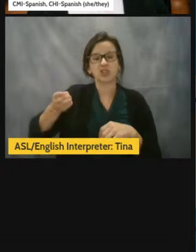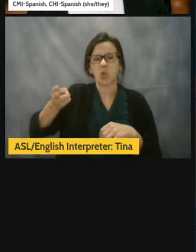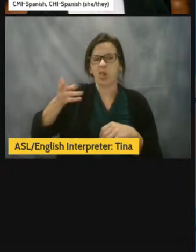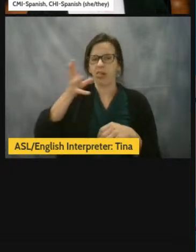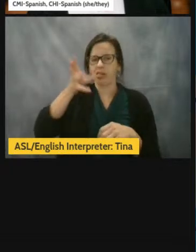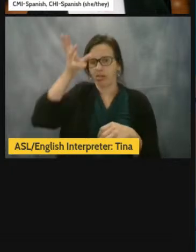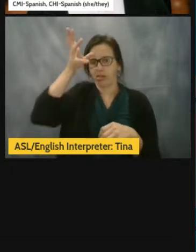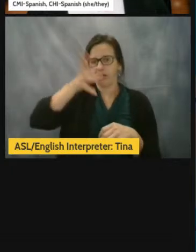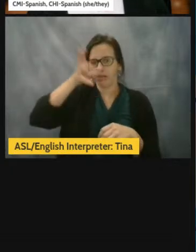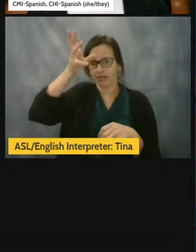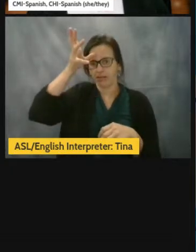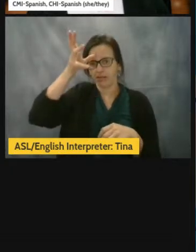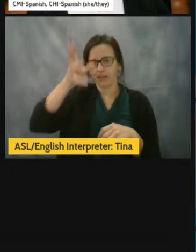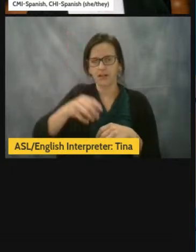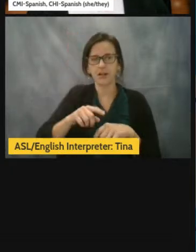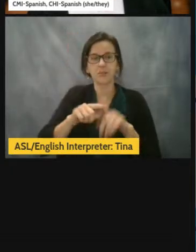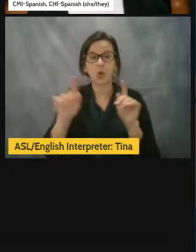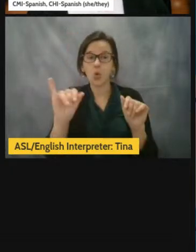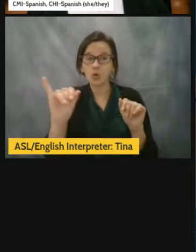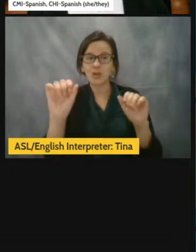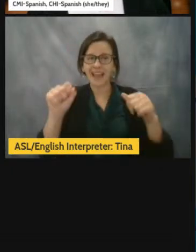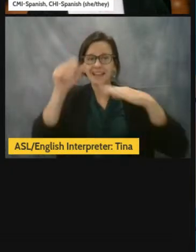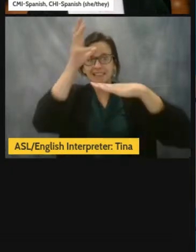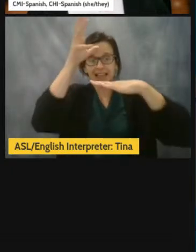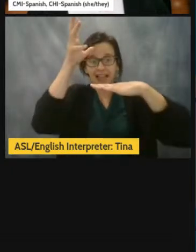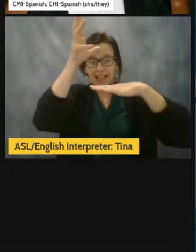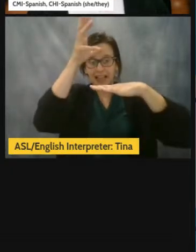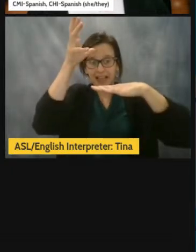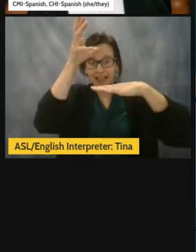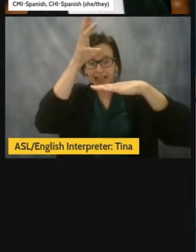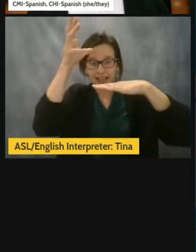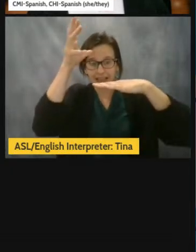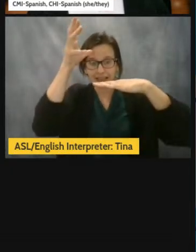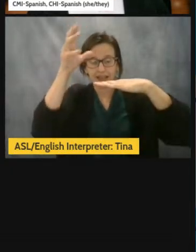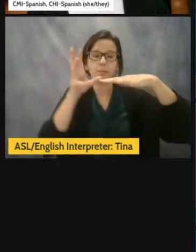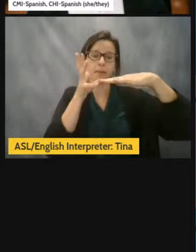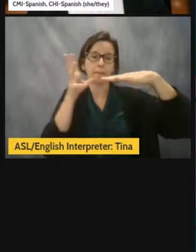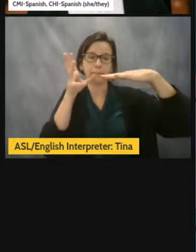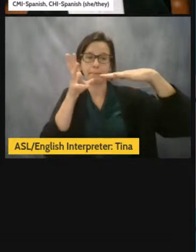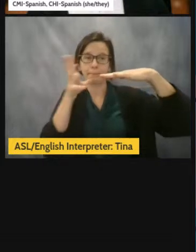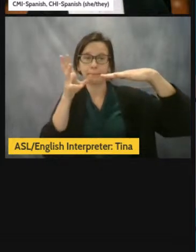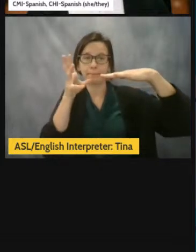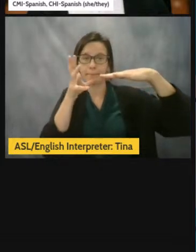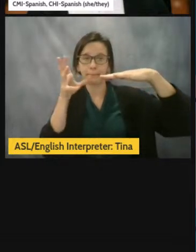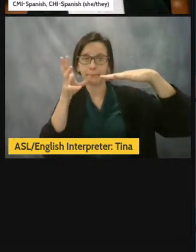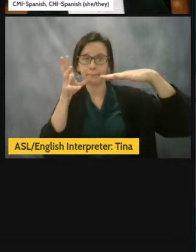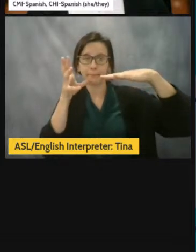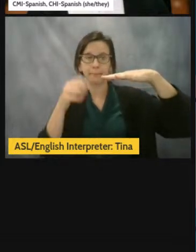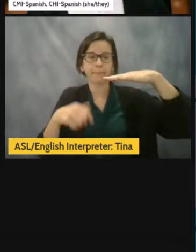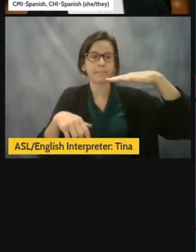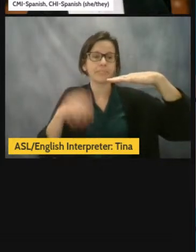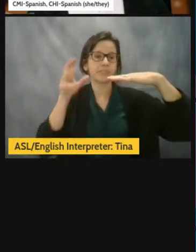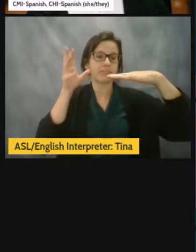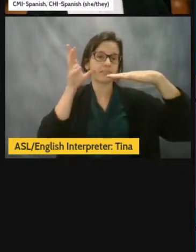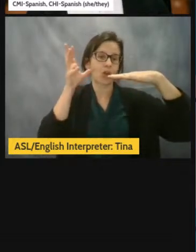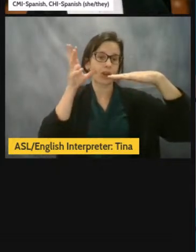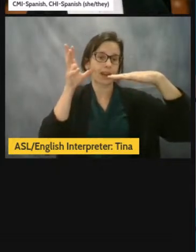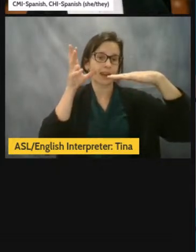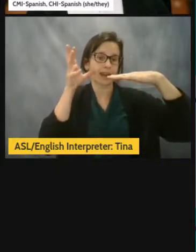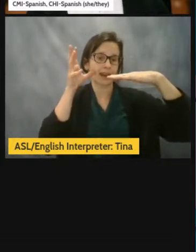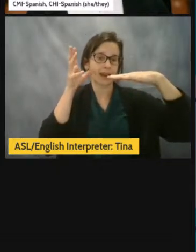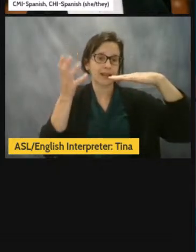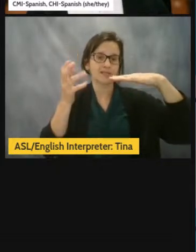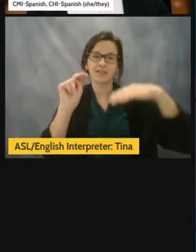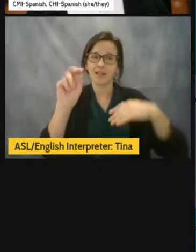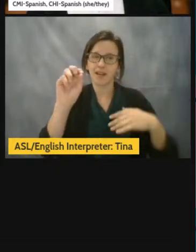signed. But you can also do dad and dad, mom and mom, or parent,